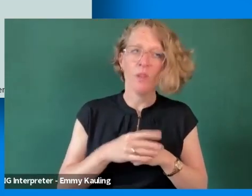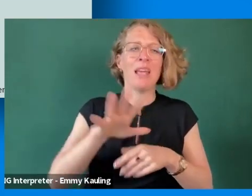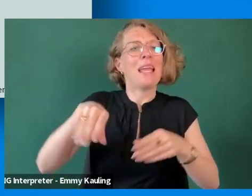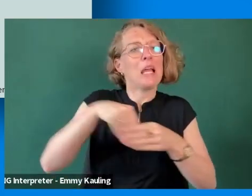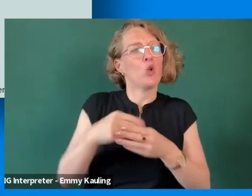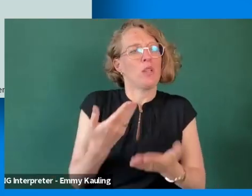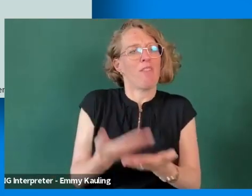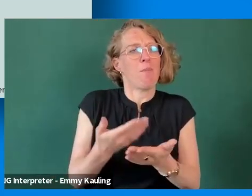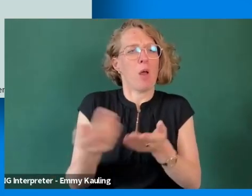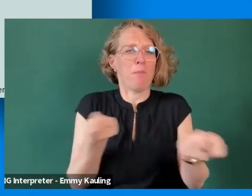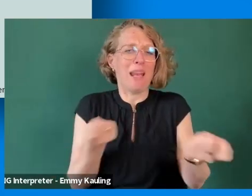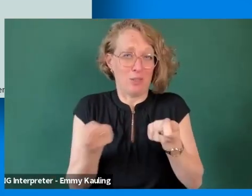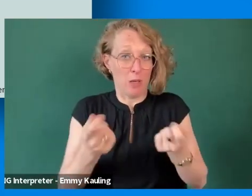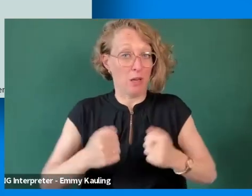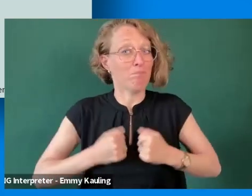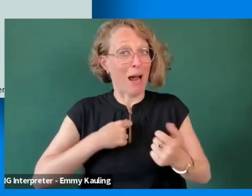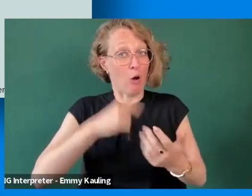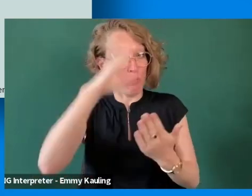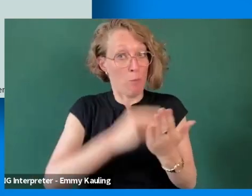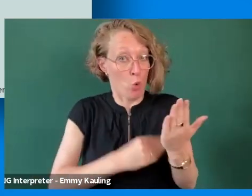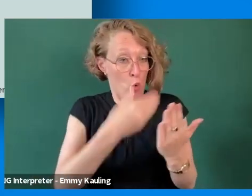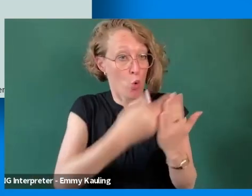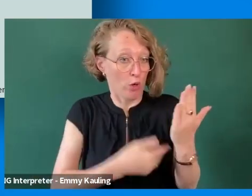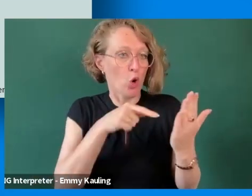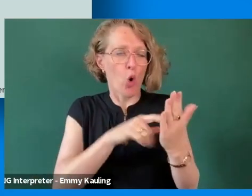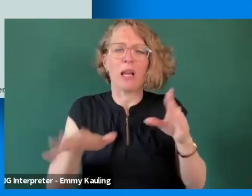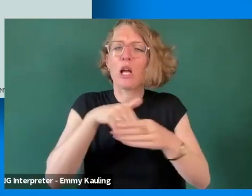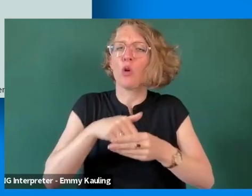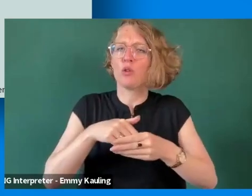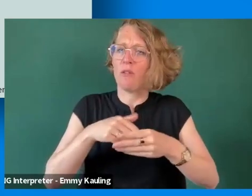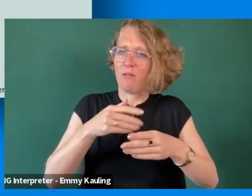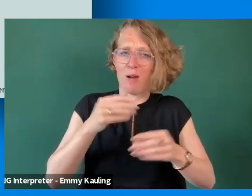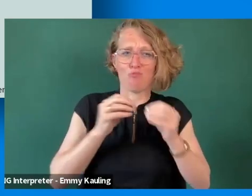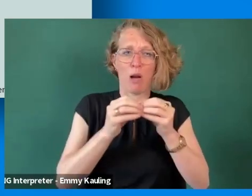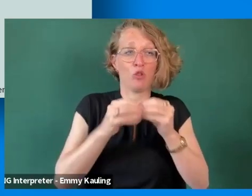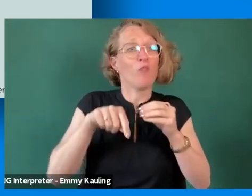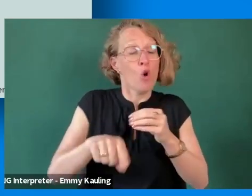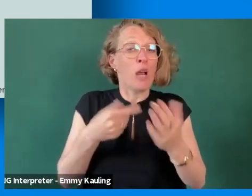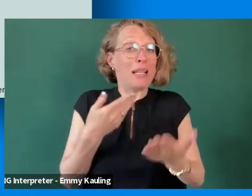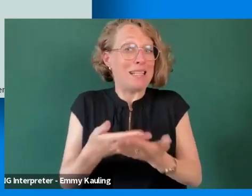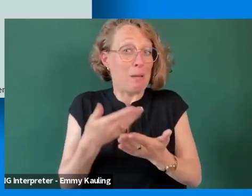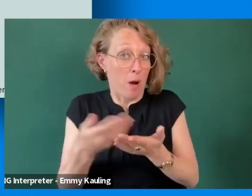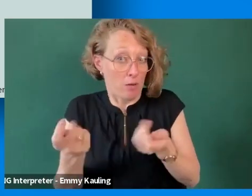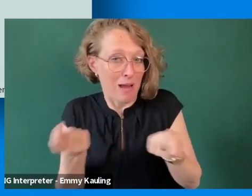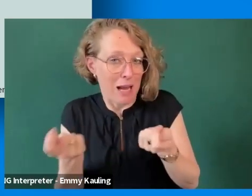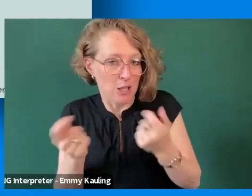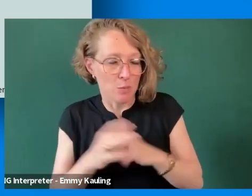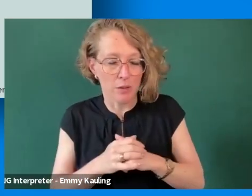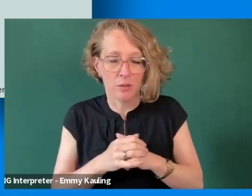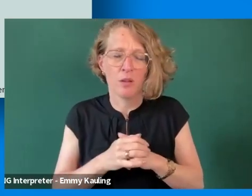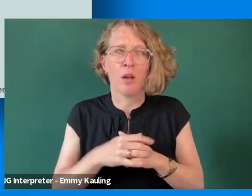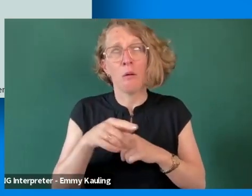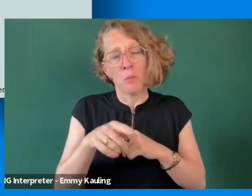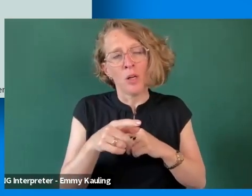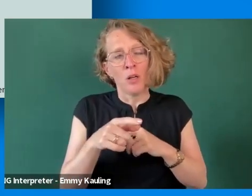management, or our report on inclusive practices in demand management, will, as I said, will be